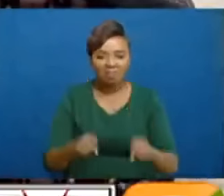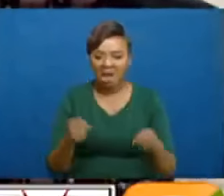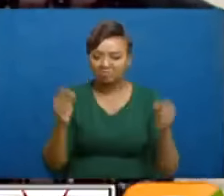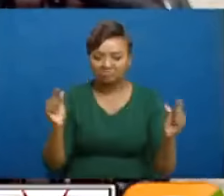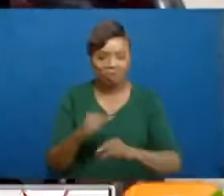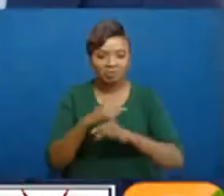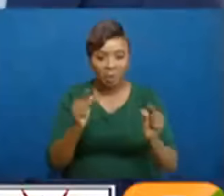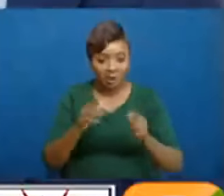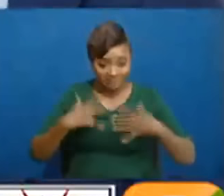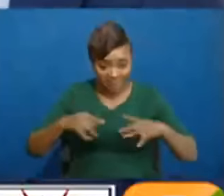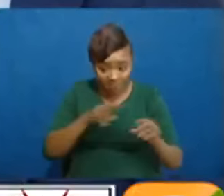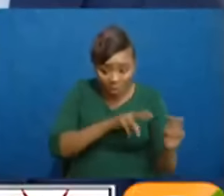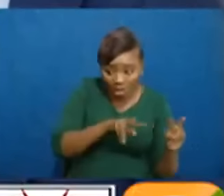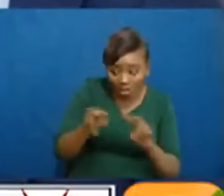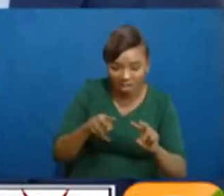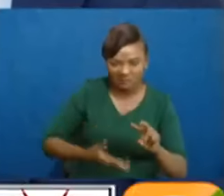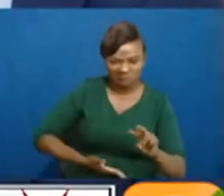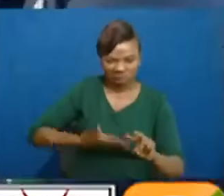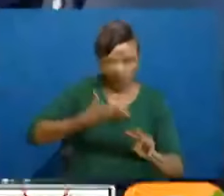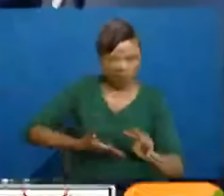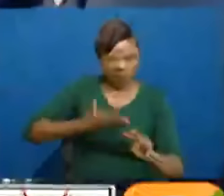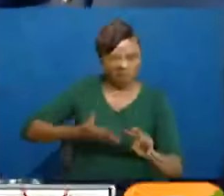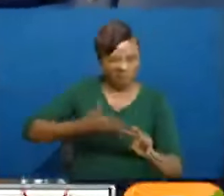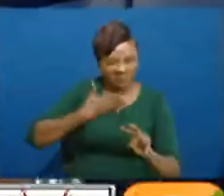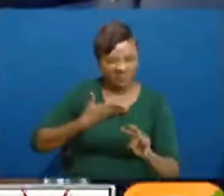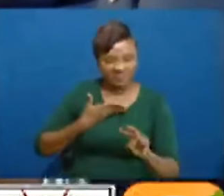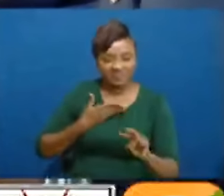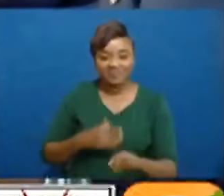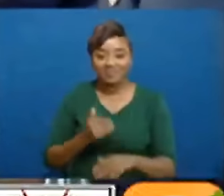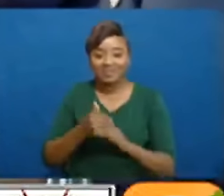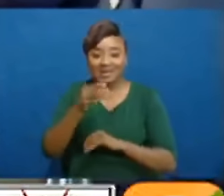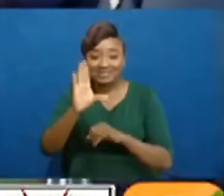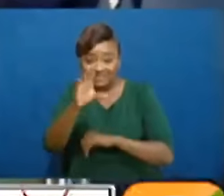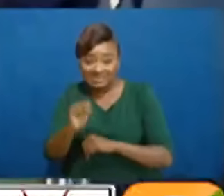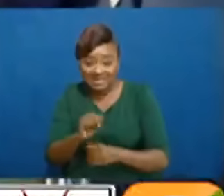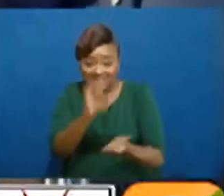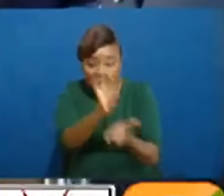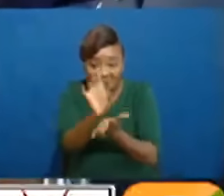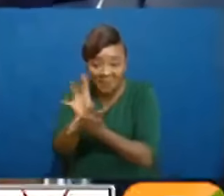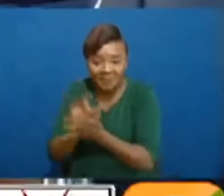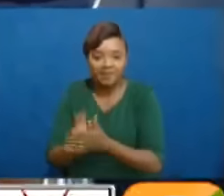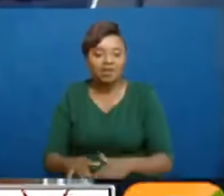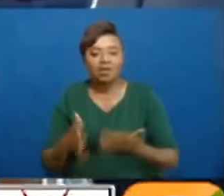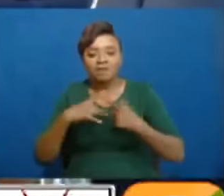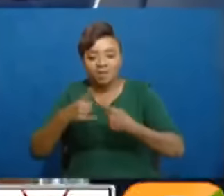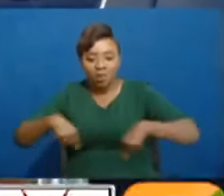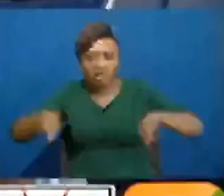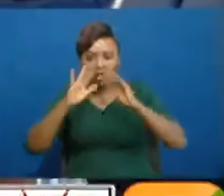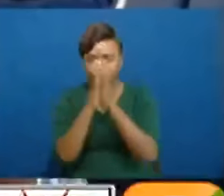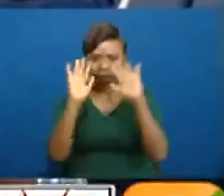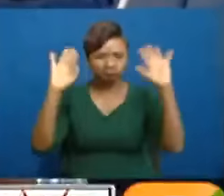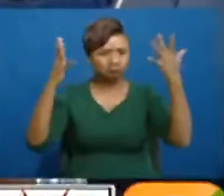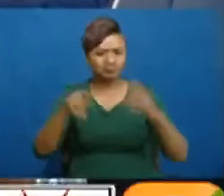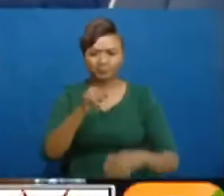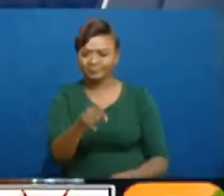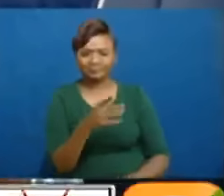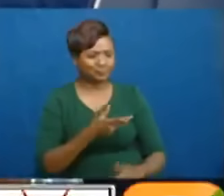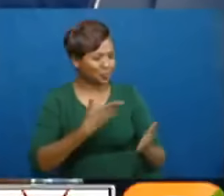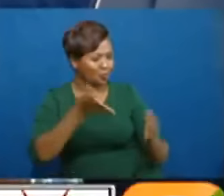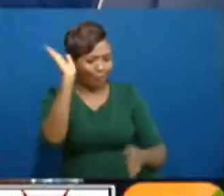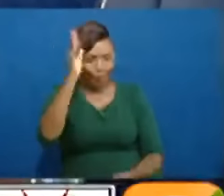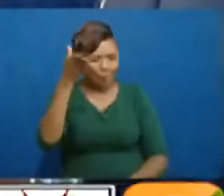outraged protesters. When the cabinet was dissolved, some celebrated the specific presumptive fall of Kipchumba Murkomen,